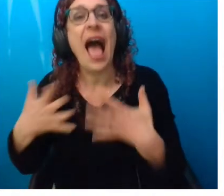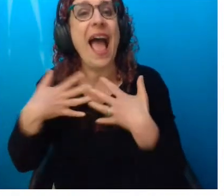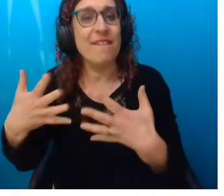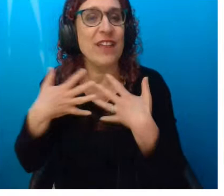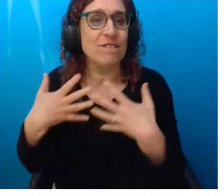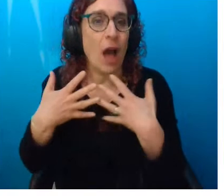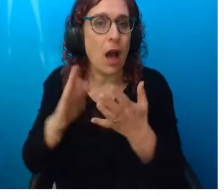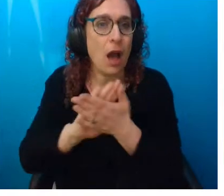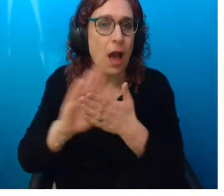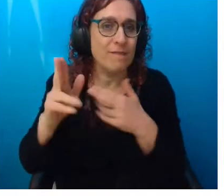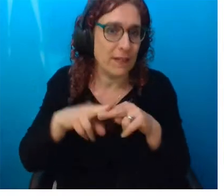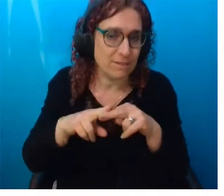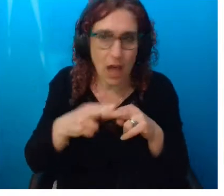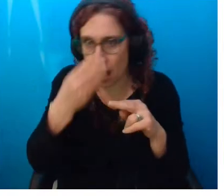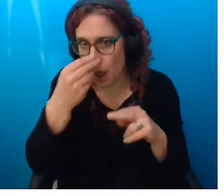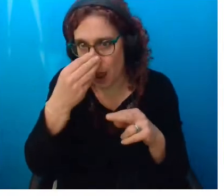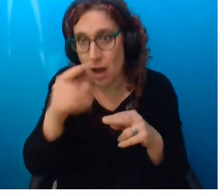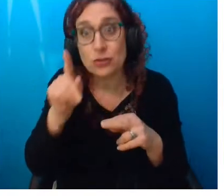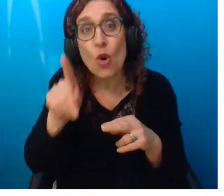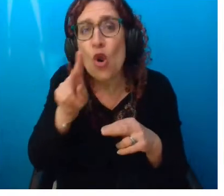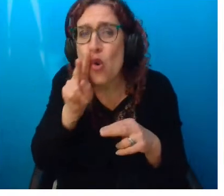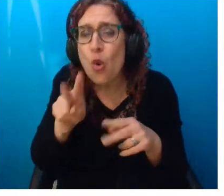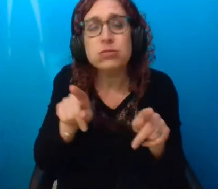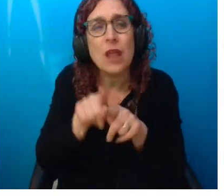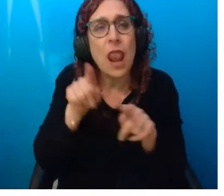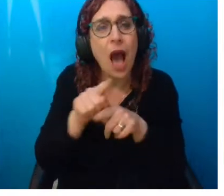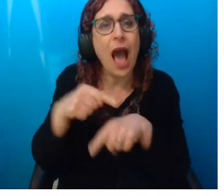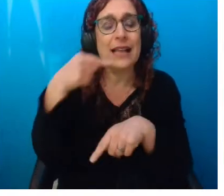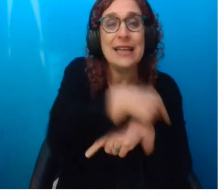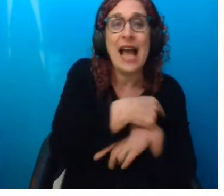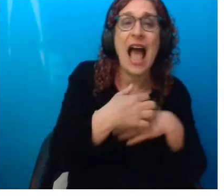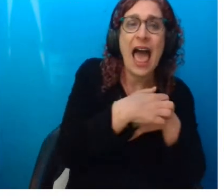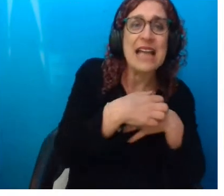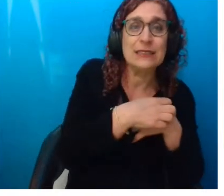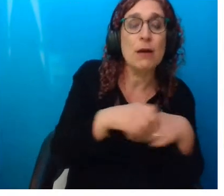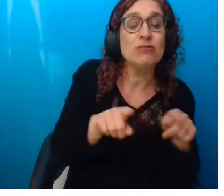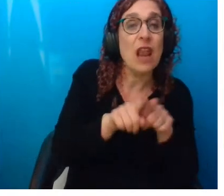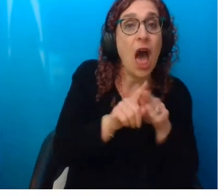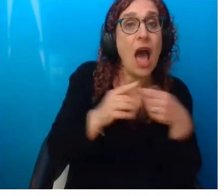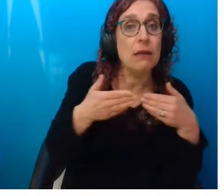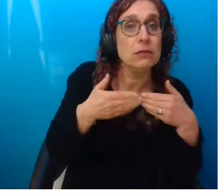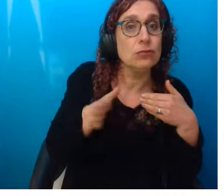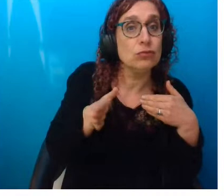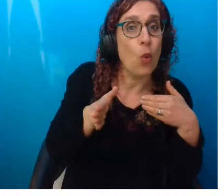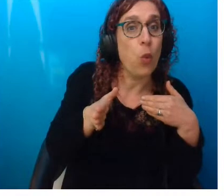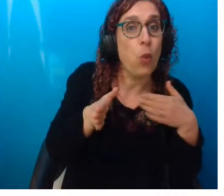point for these other allergic diseases. Next slide.